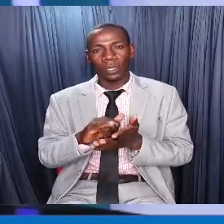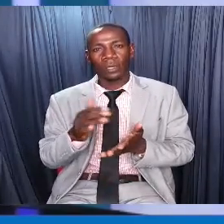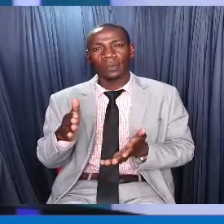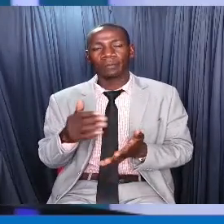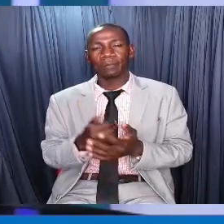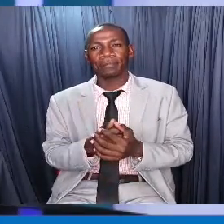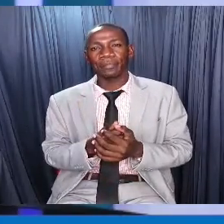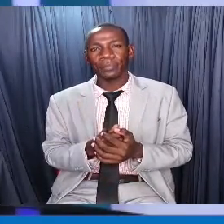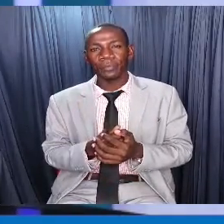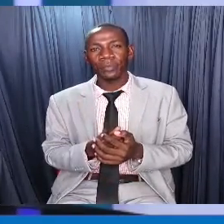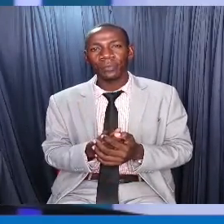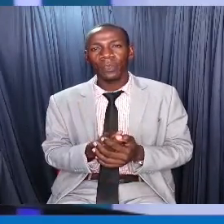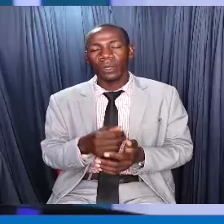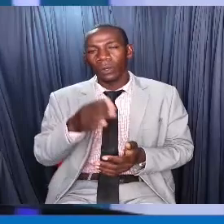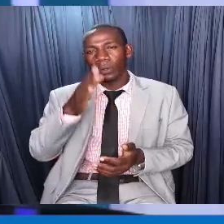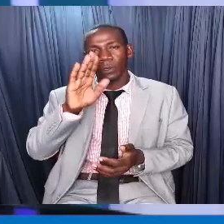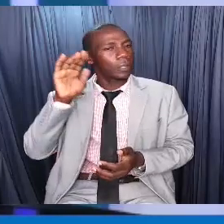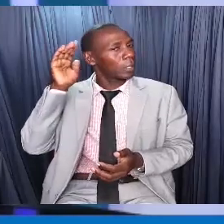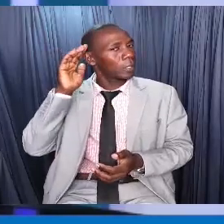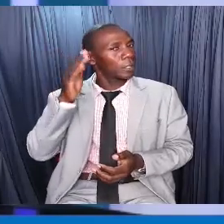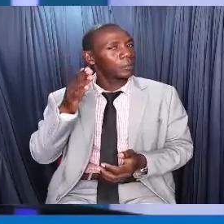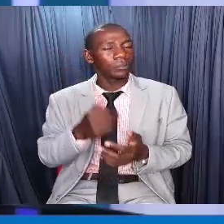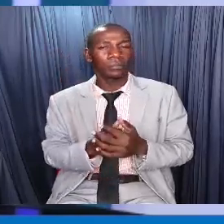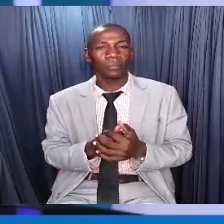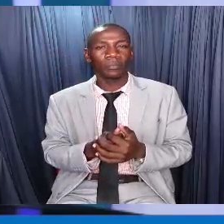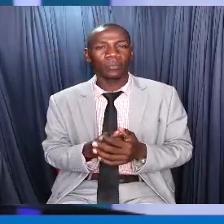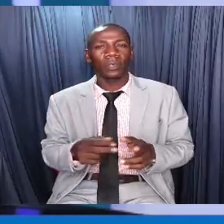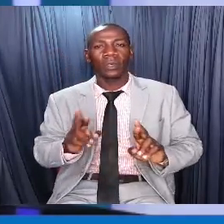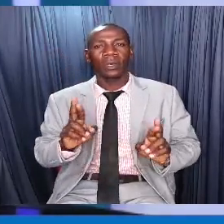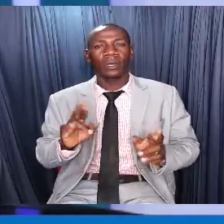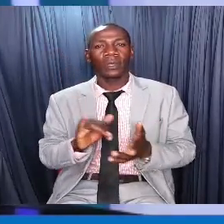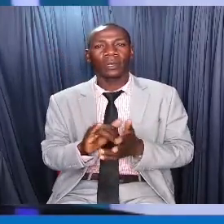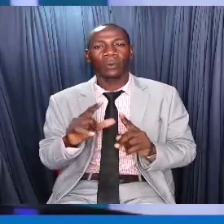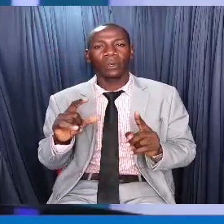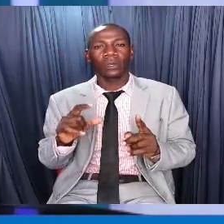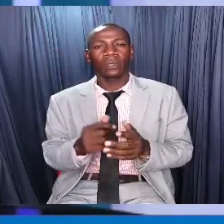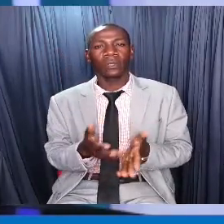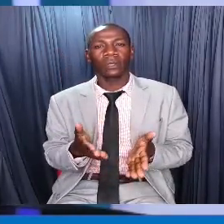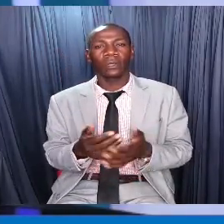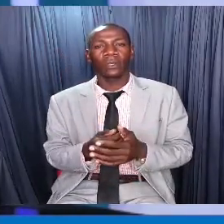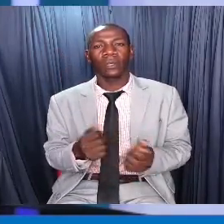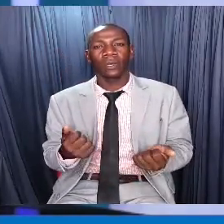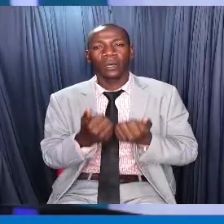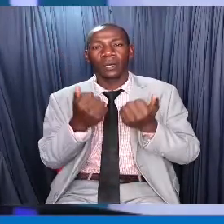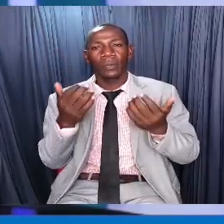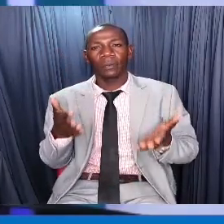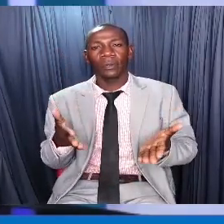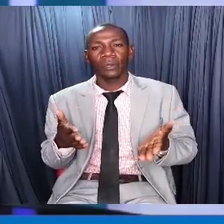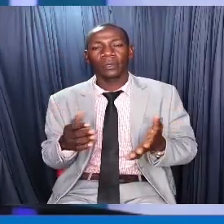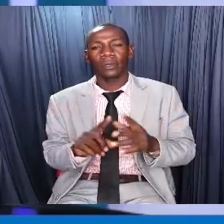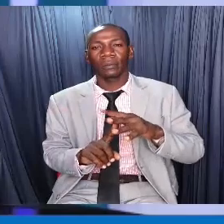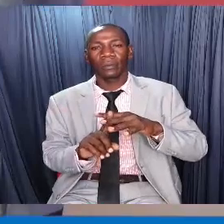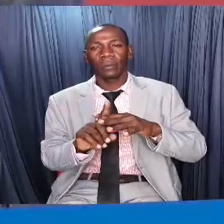that. Na Mungu anamshikia. And God heard him. Tayari hilo neno. Already such a prayer. Limetokea. Has